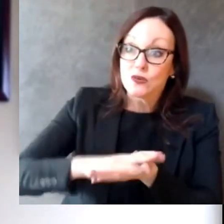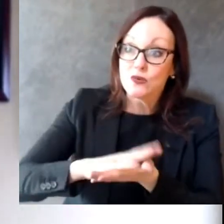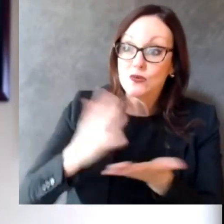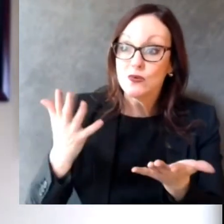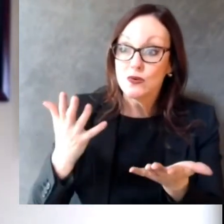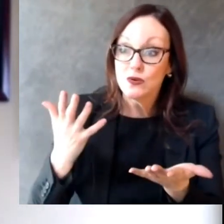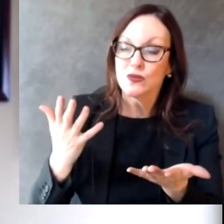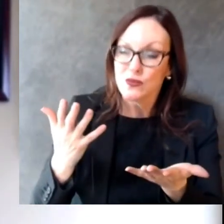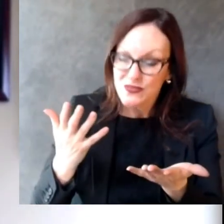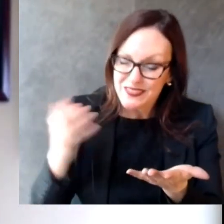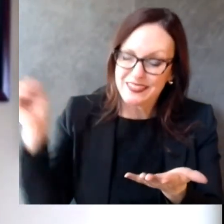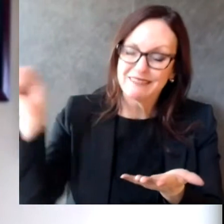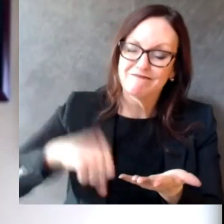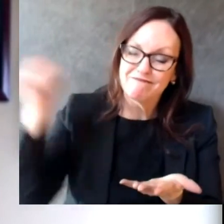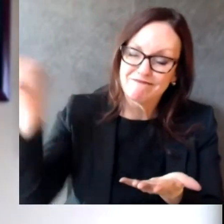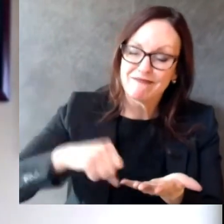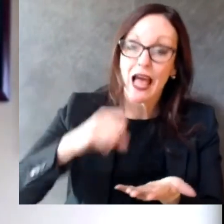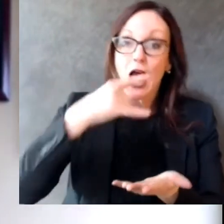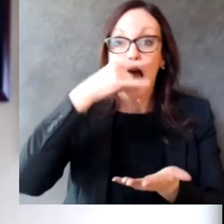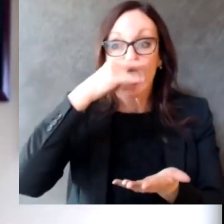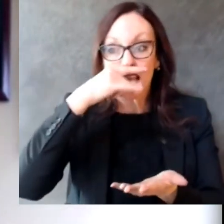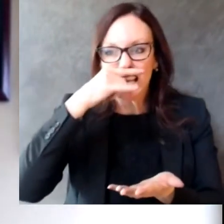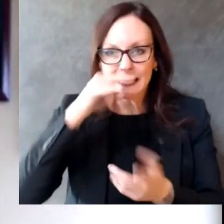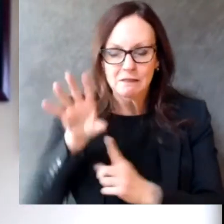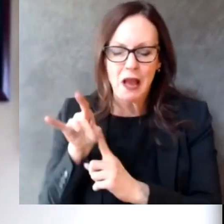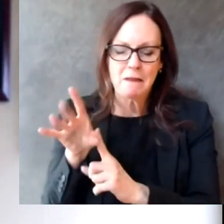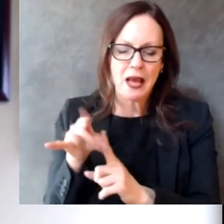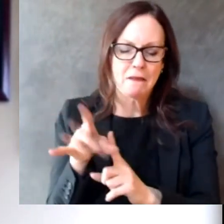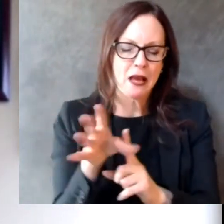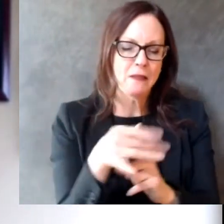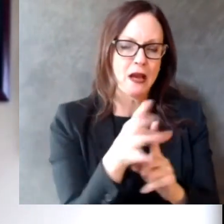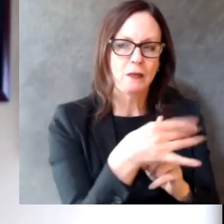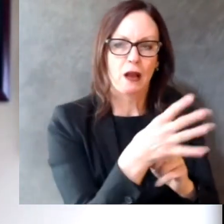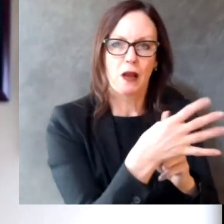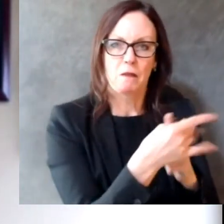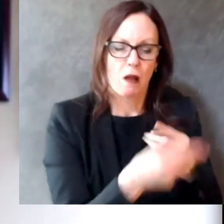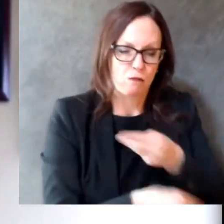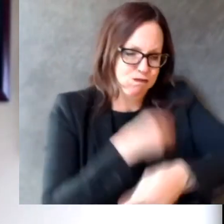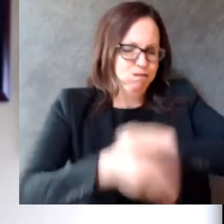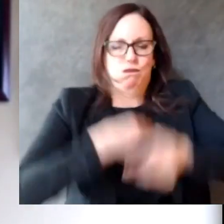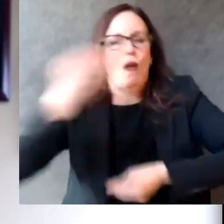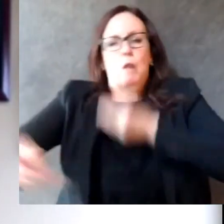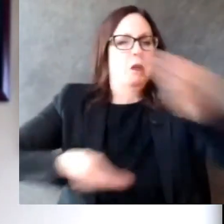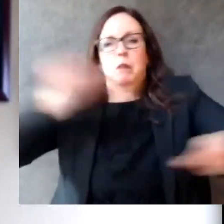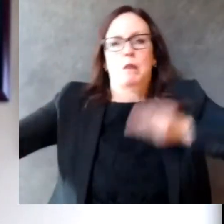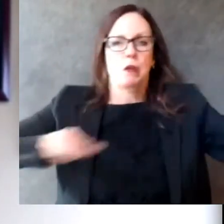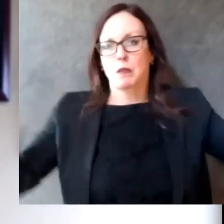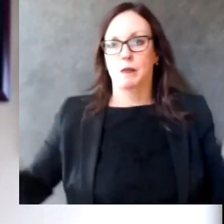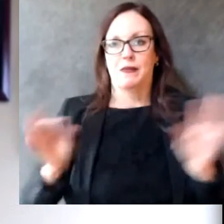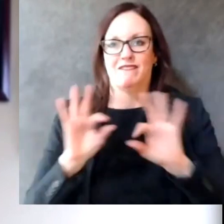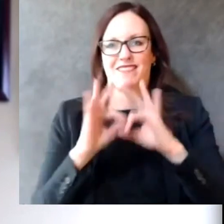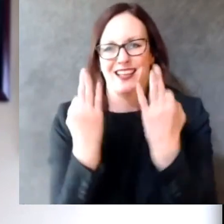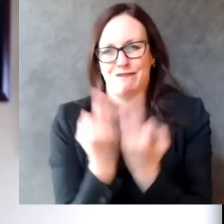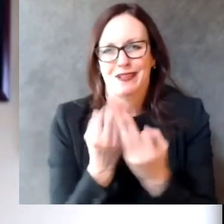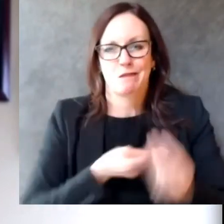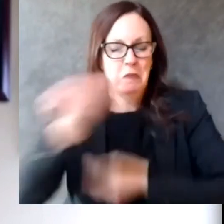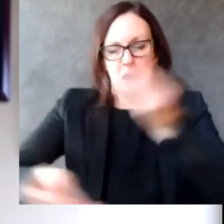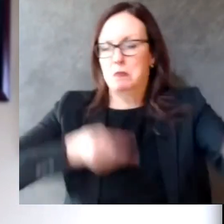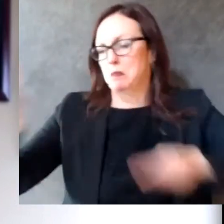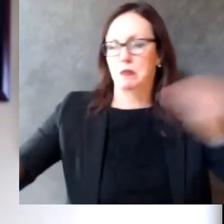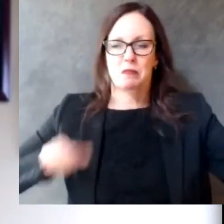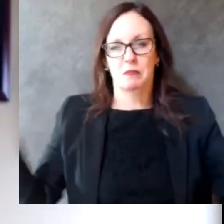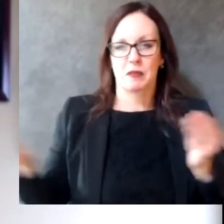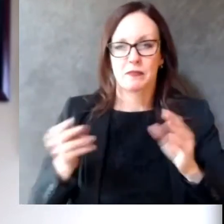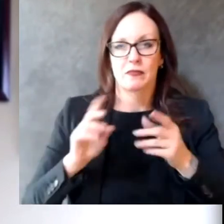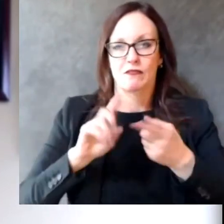So protecting the community means protecting every susceptible person to this infection. And in the